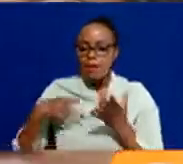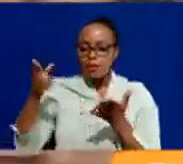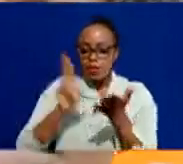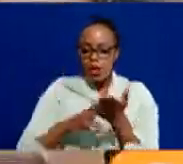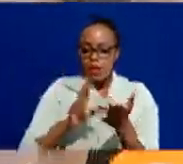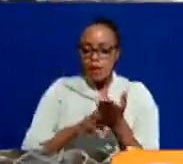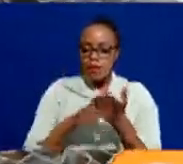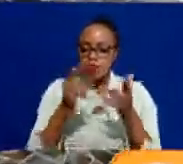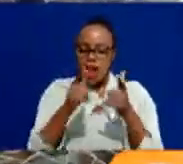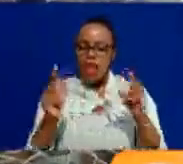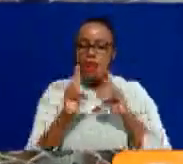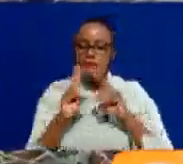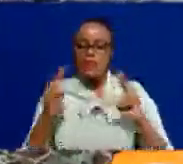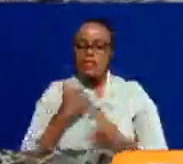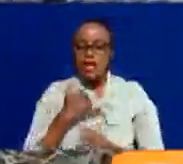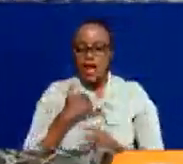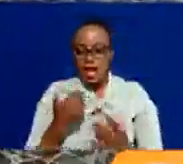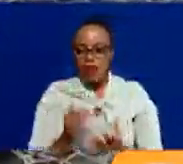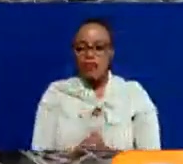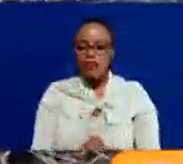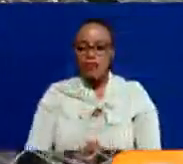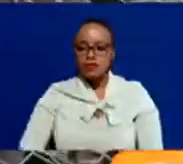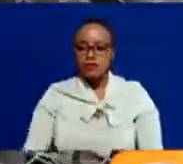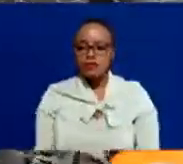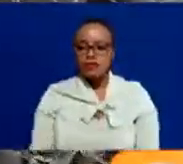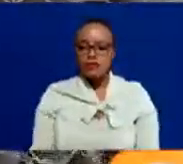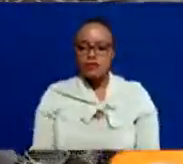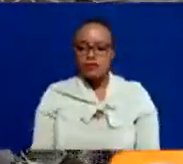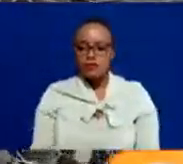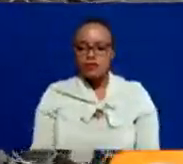sanity to the trade. Martin Munene, Citizen TV.